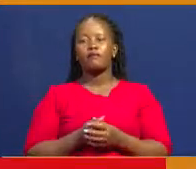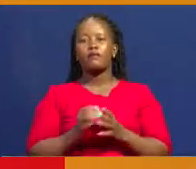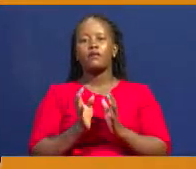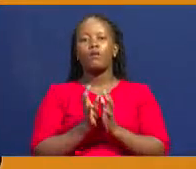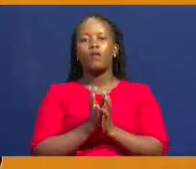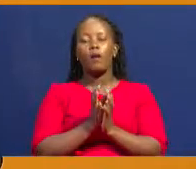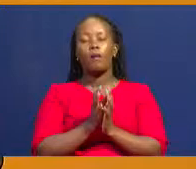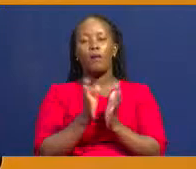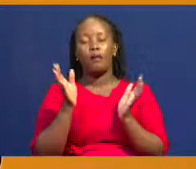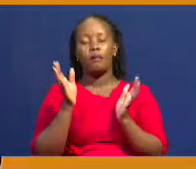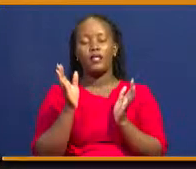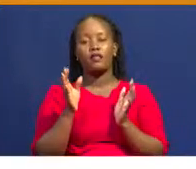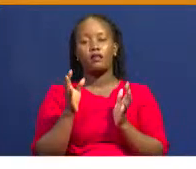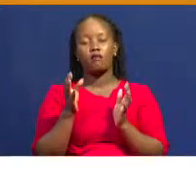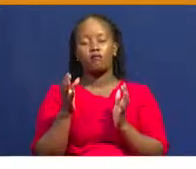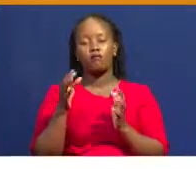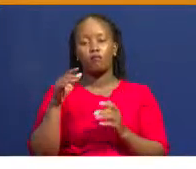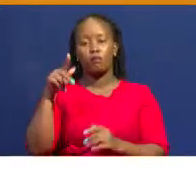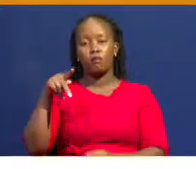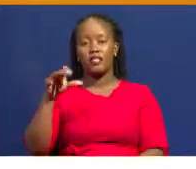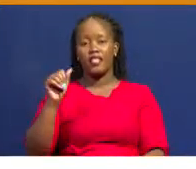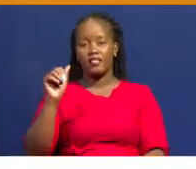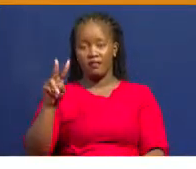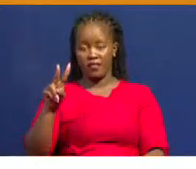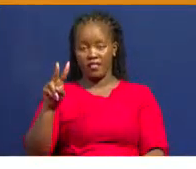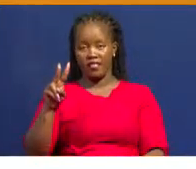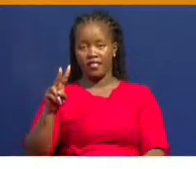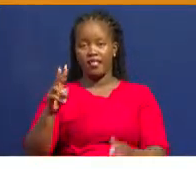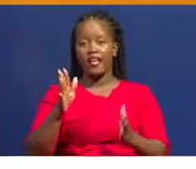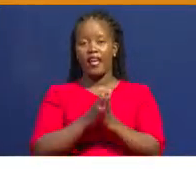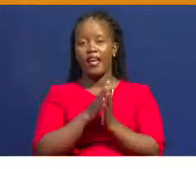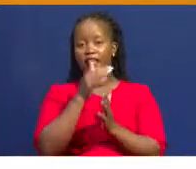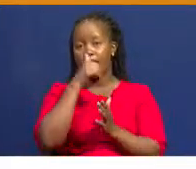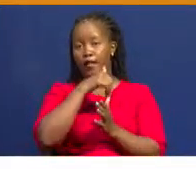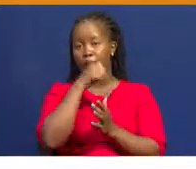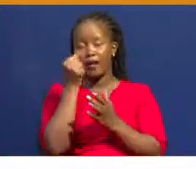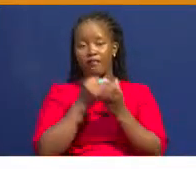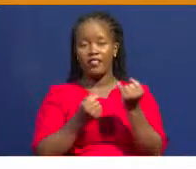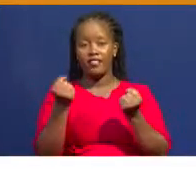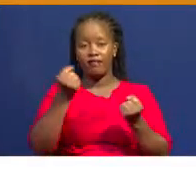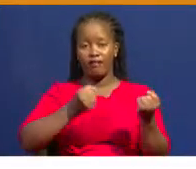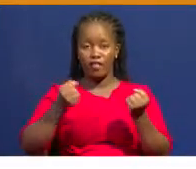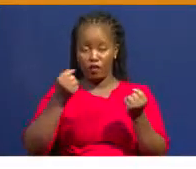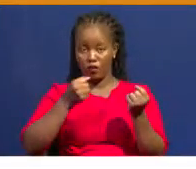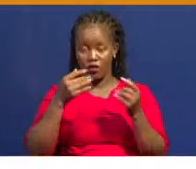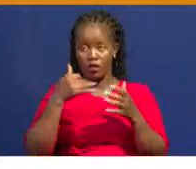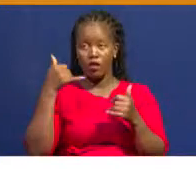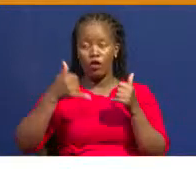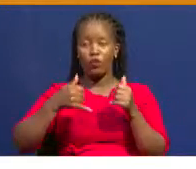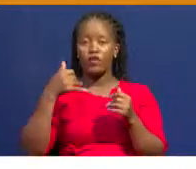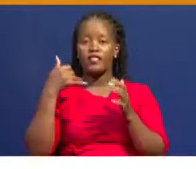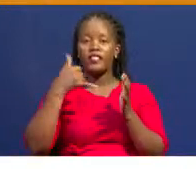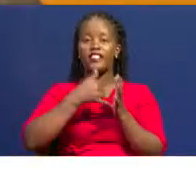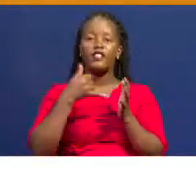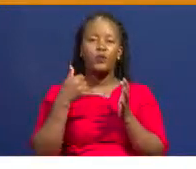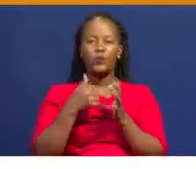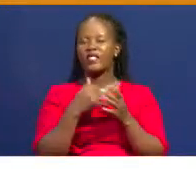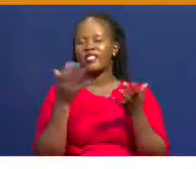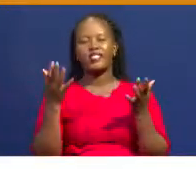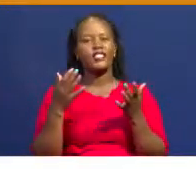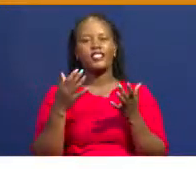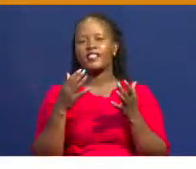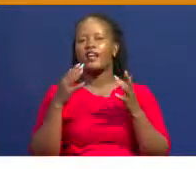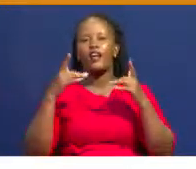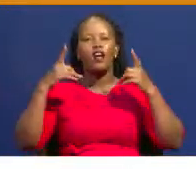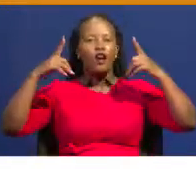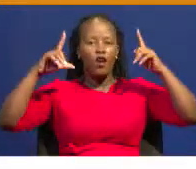Public service vehicles, PSVs, and commercial vehicles, which include lorries, vans, anything which